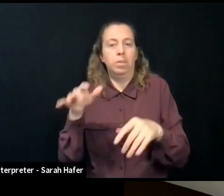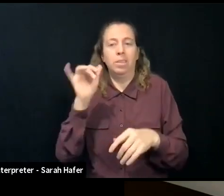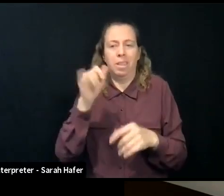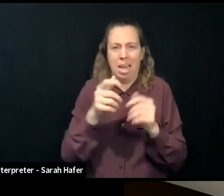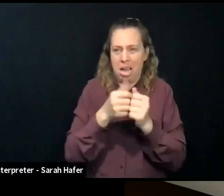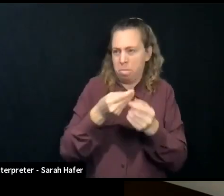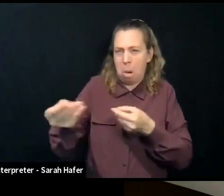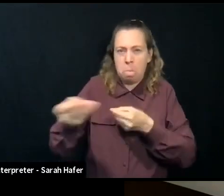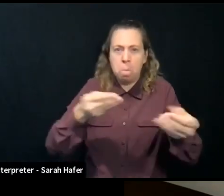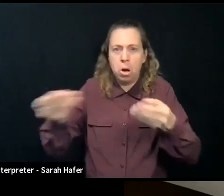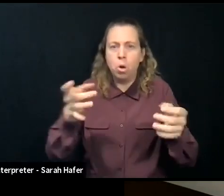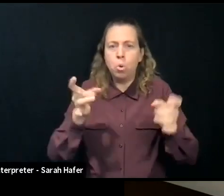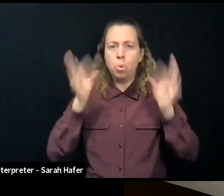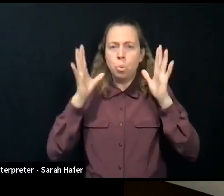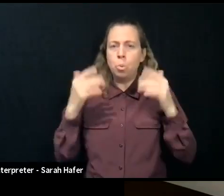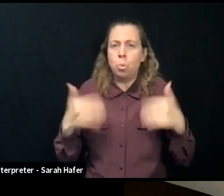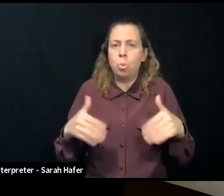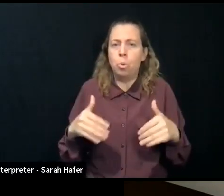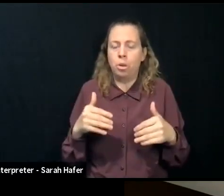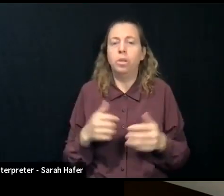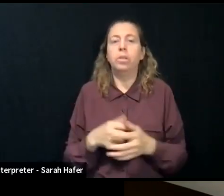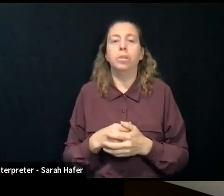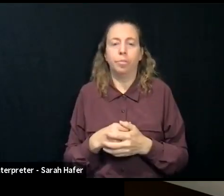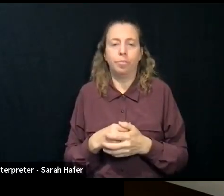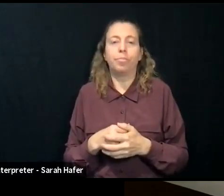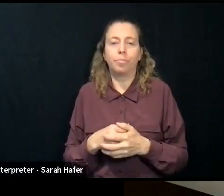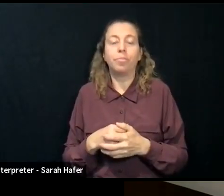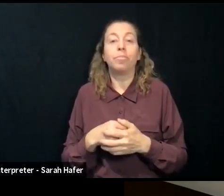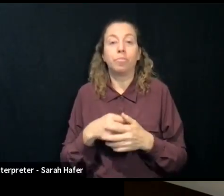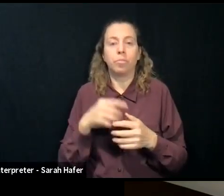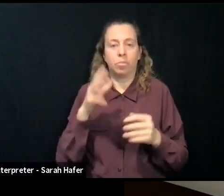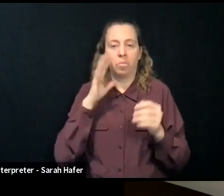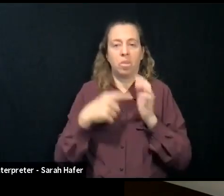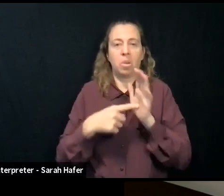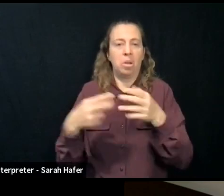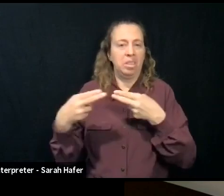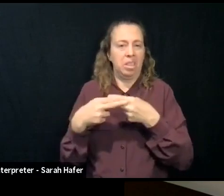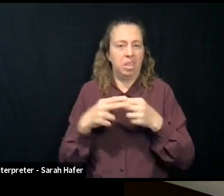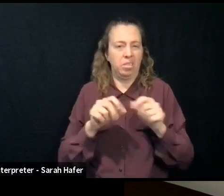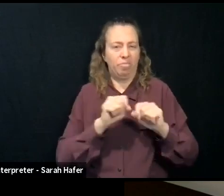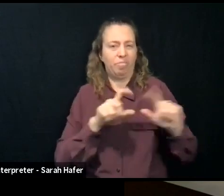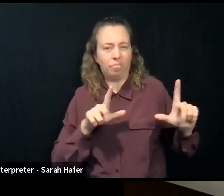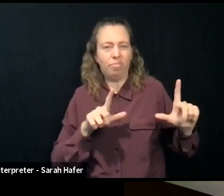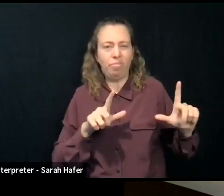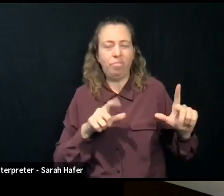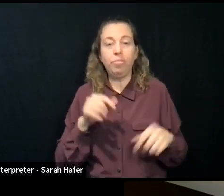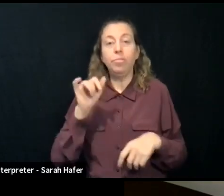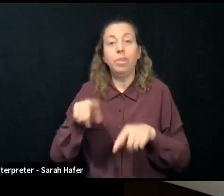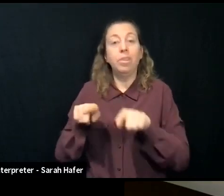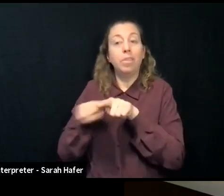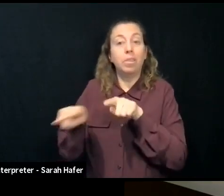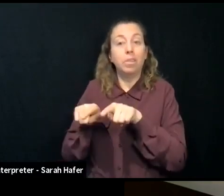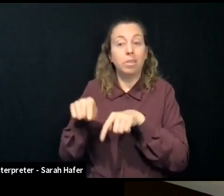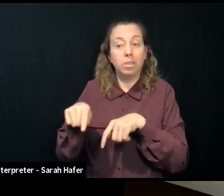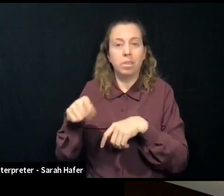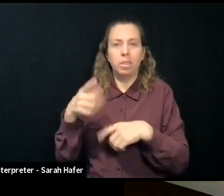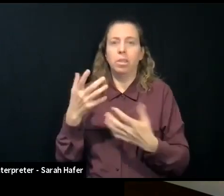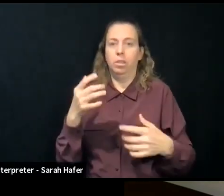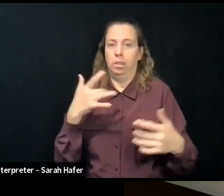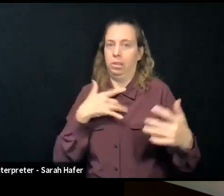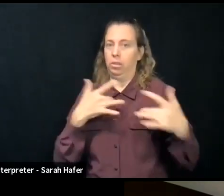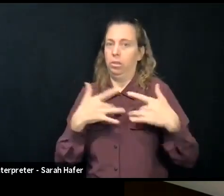will be shown as a couple of slides in the chat. Variants of concern and variants of interest. The CDC defines